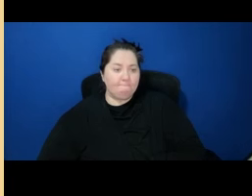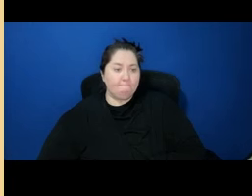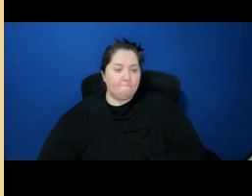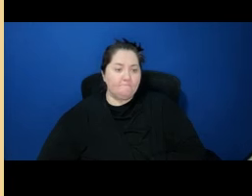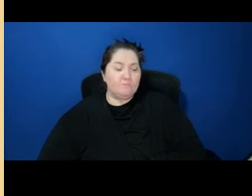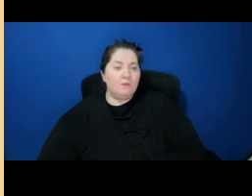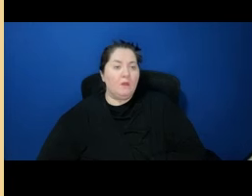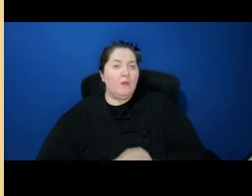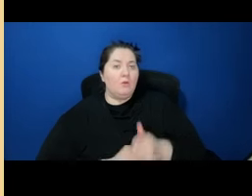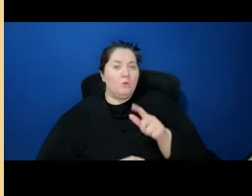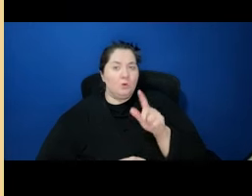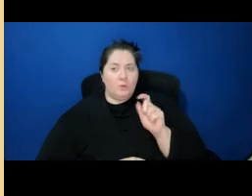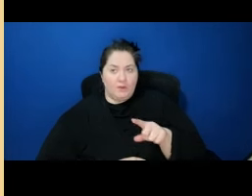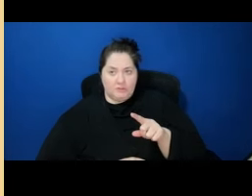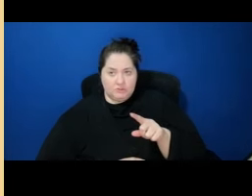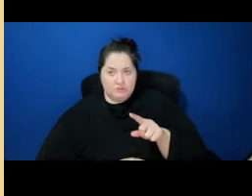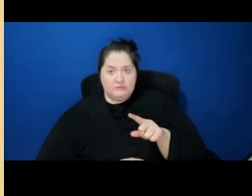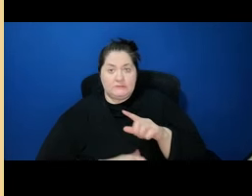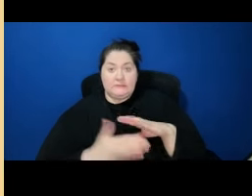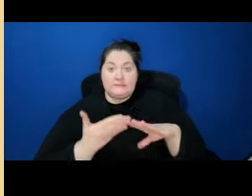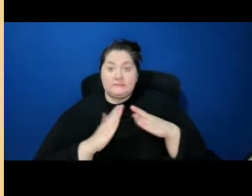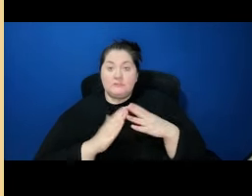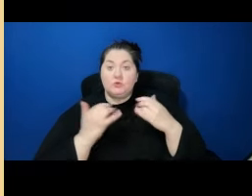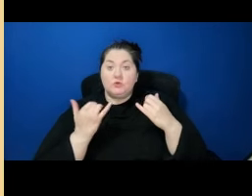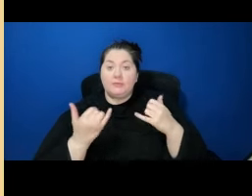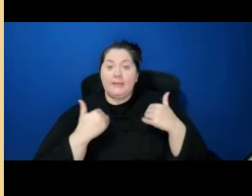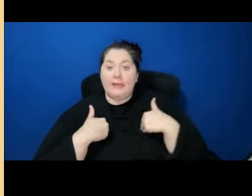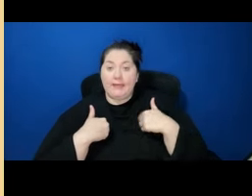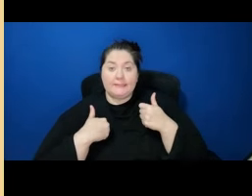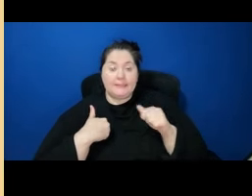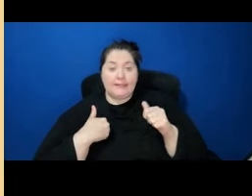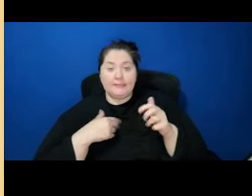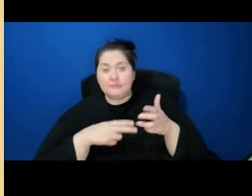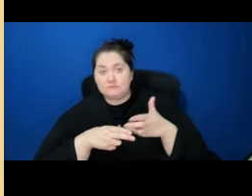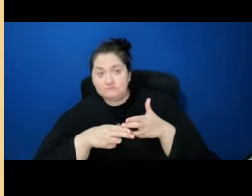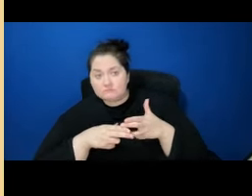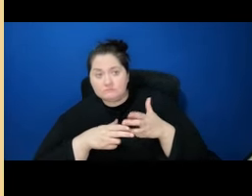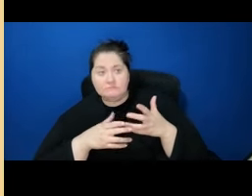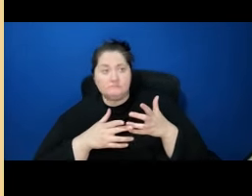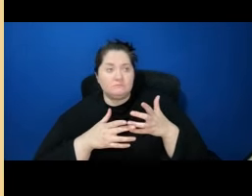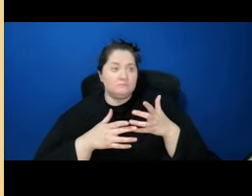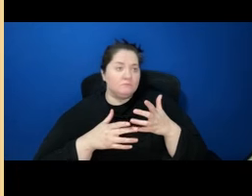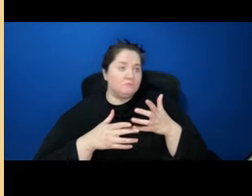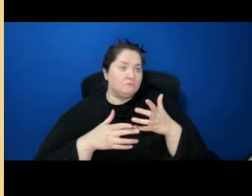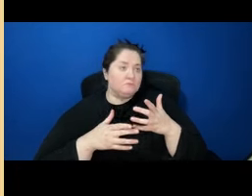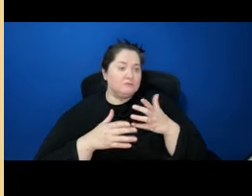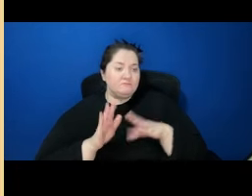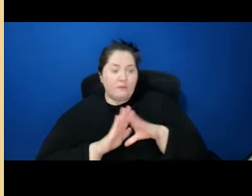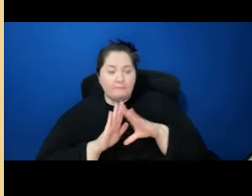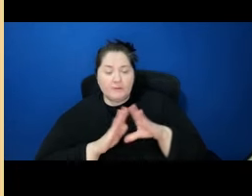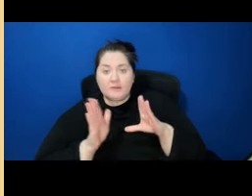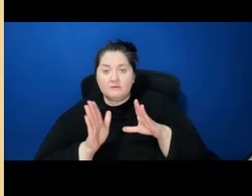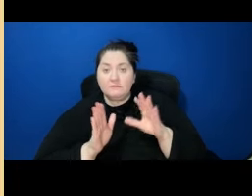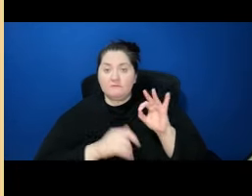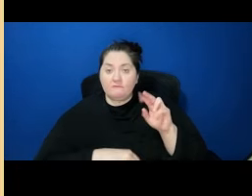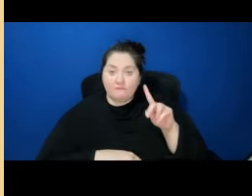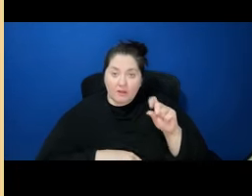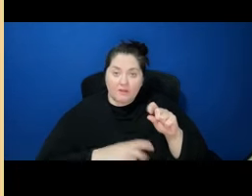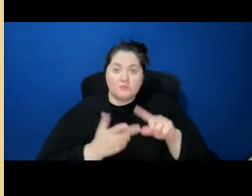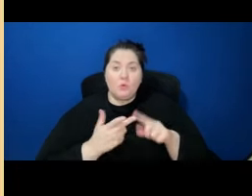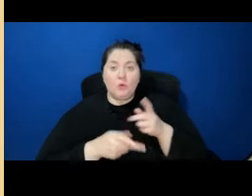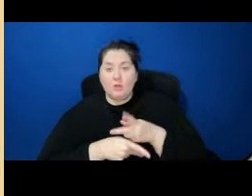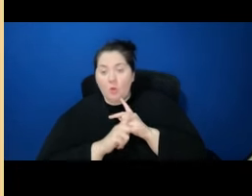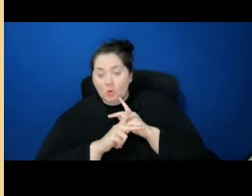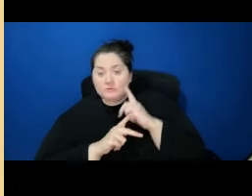There's a question about whether the city currently has any short-term development funds or loans to assist single property owners with